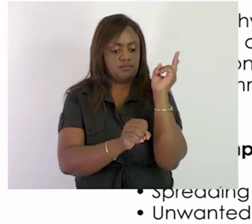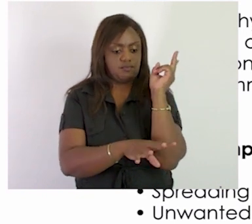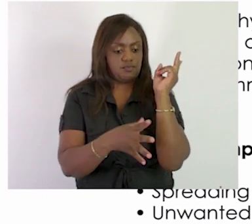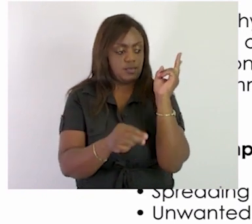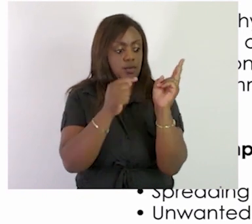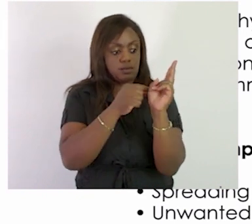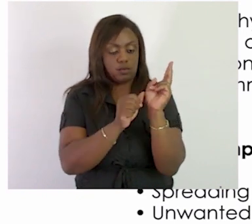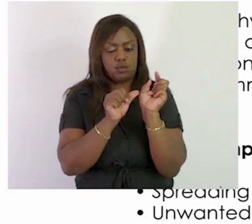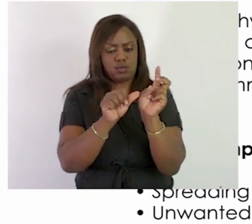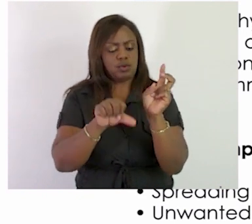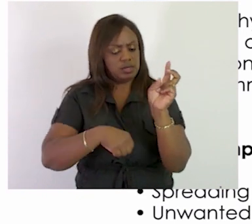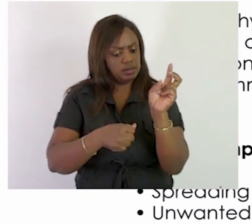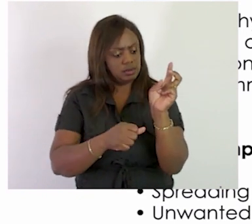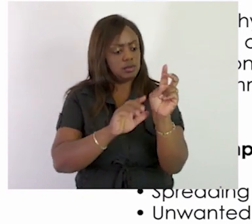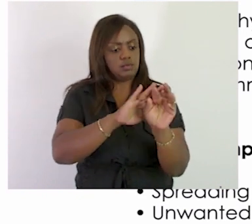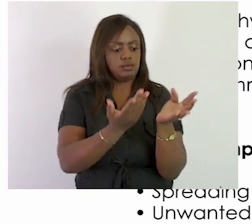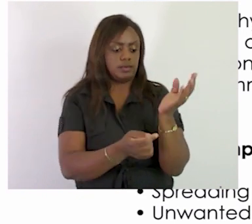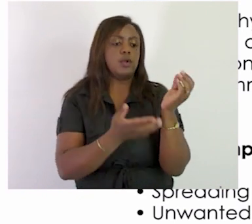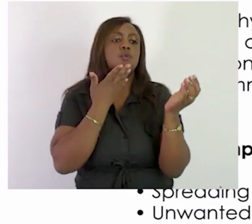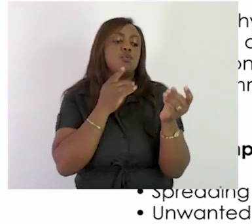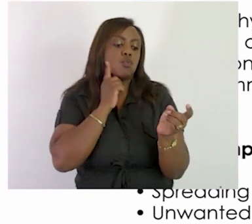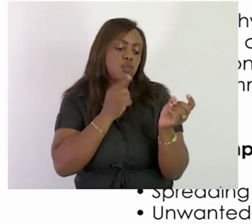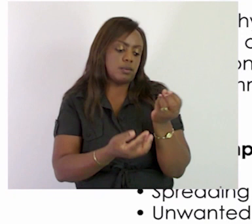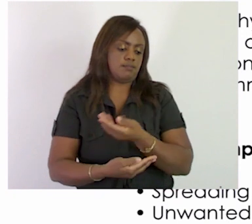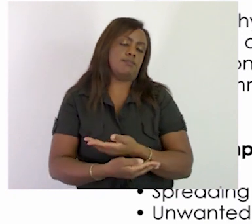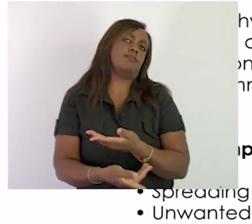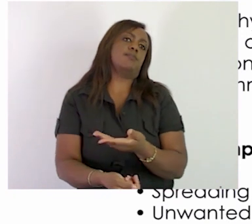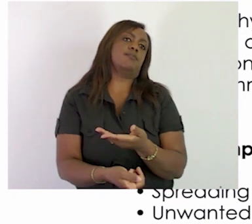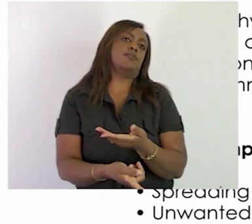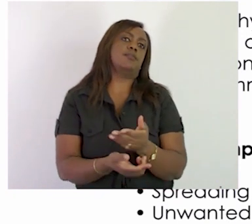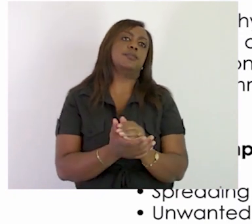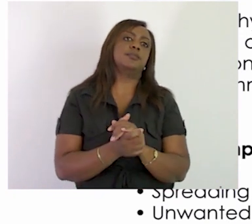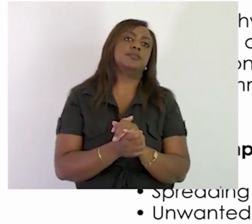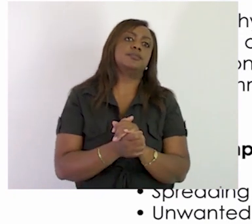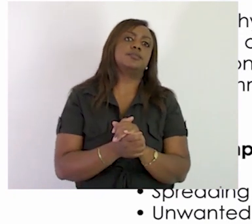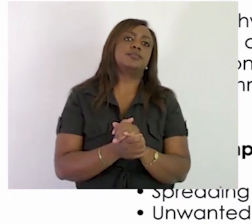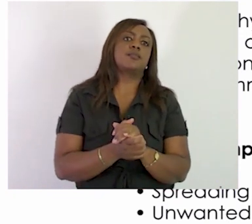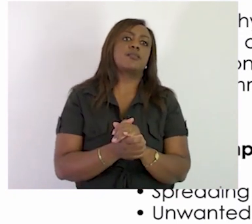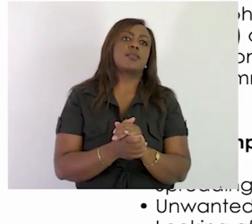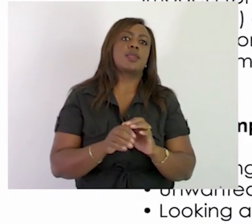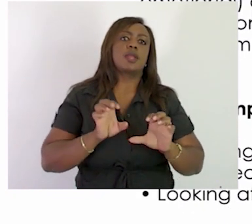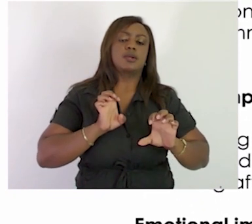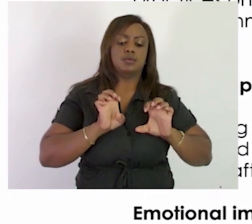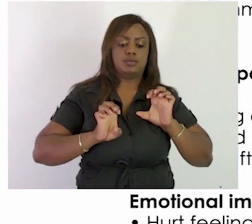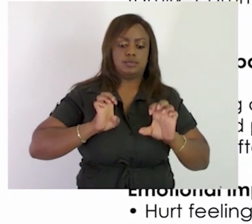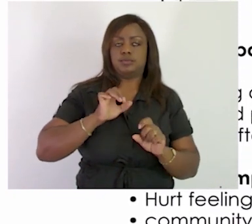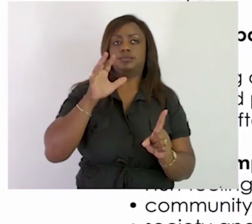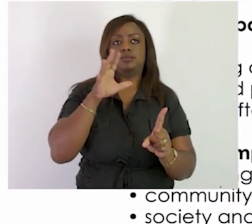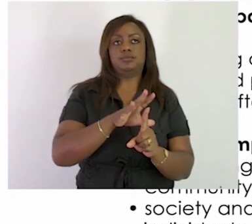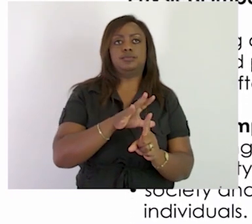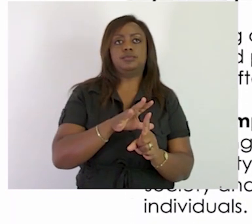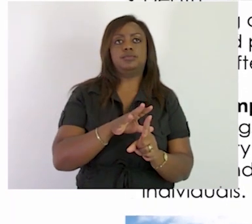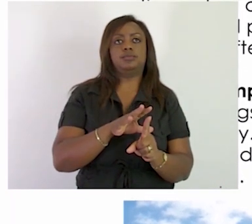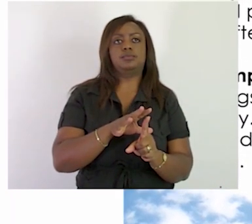or your baby when you have died. It can be the community, yes, or your family members. Now, what are the emotional impacts? This is the